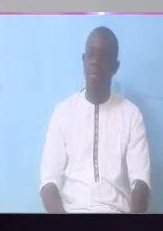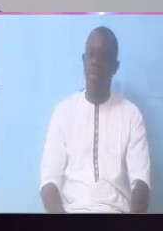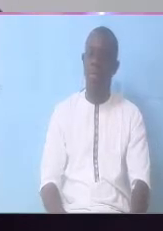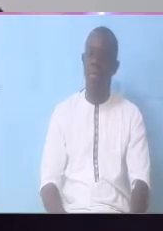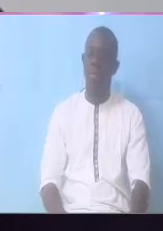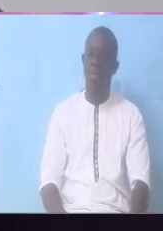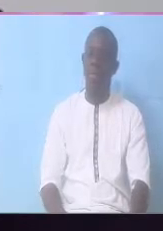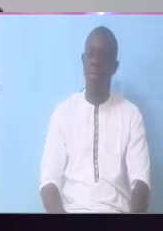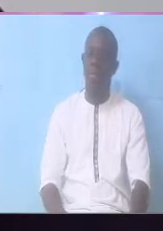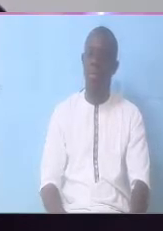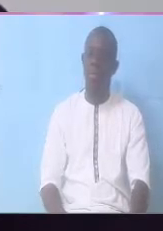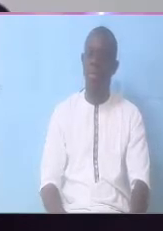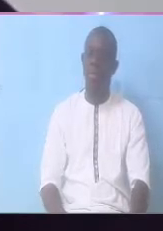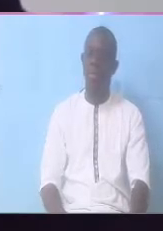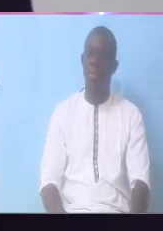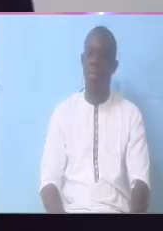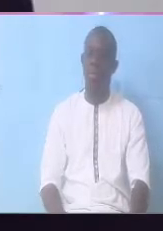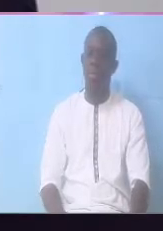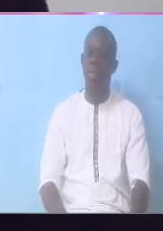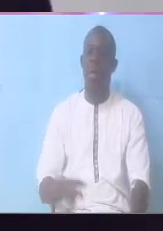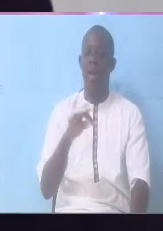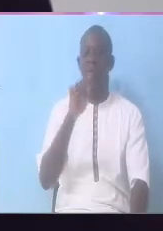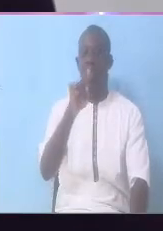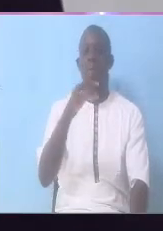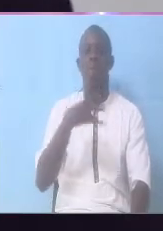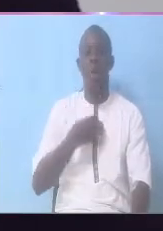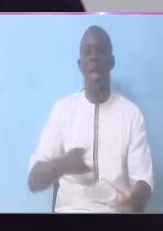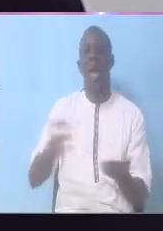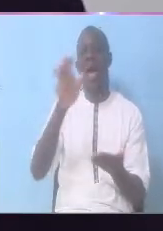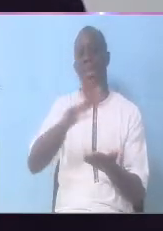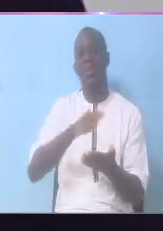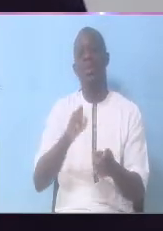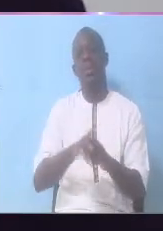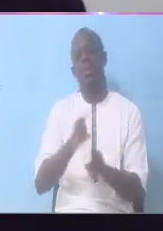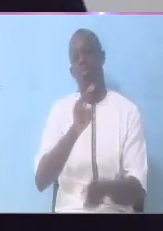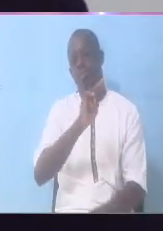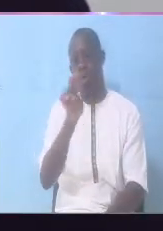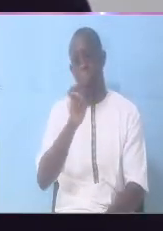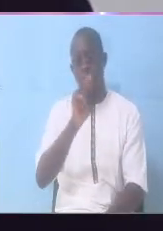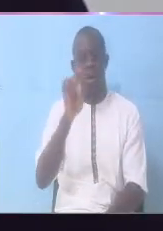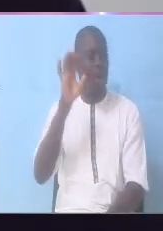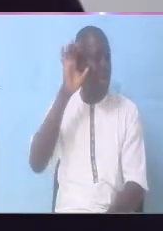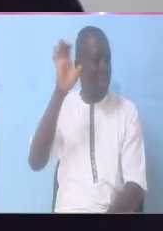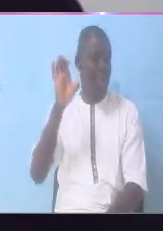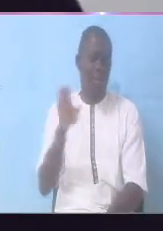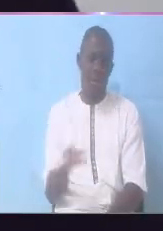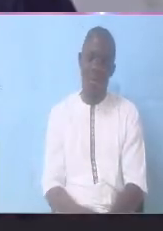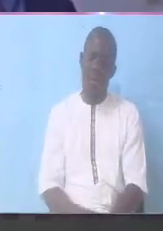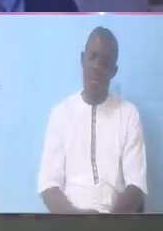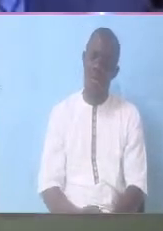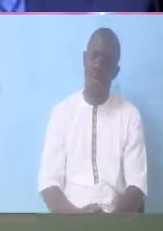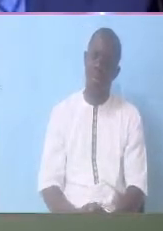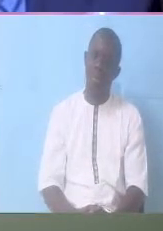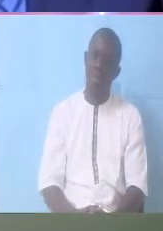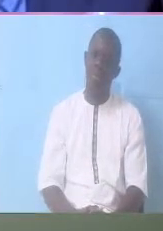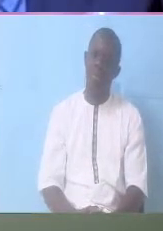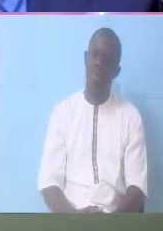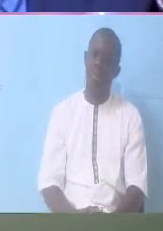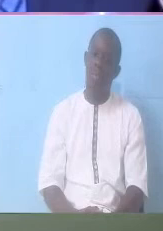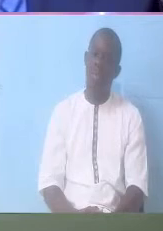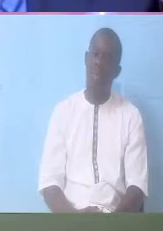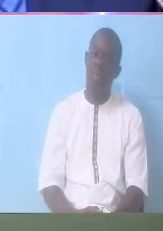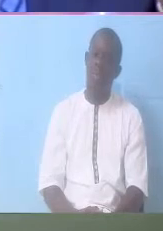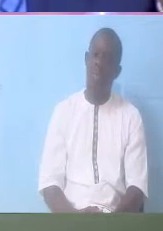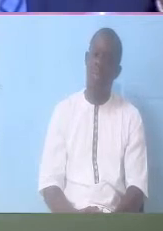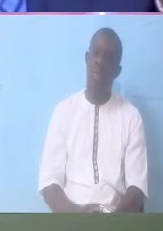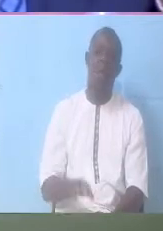sir. Because Lawyer Dabo, one thing I do know, even in campaign, if someone started to insult Lawyer Dabo, he said, no, cease it. He never accept it.